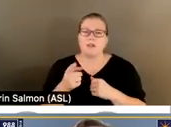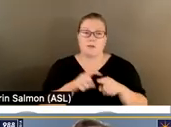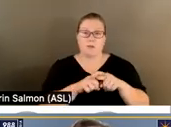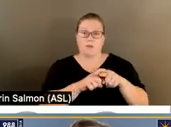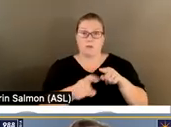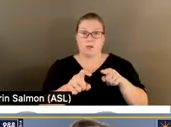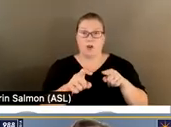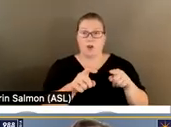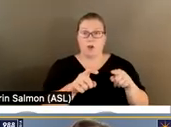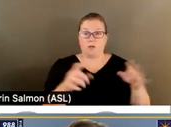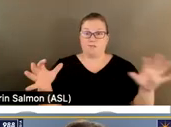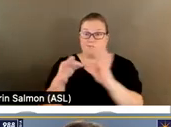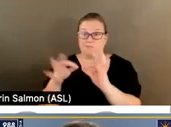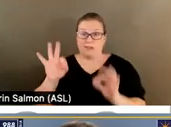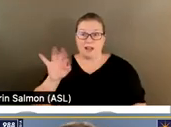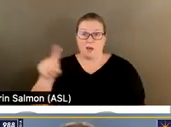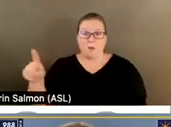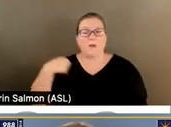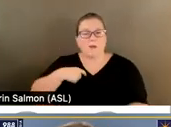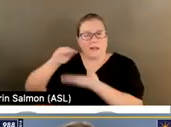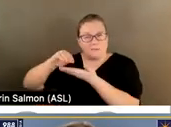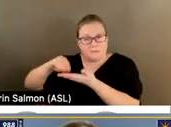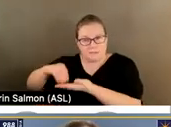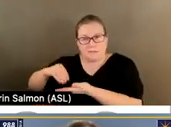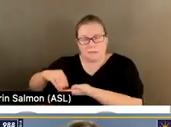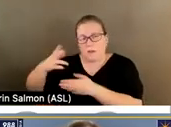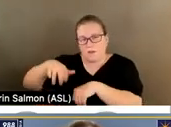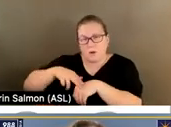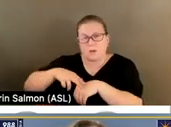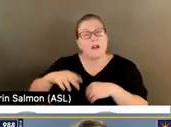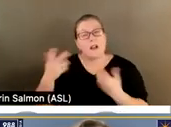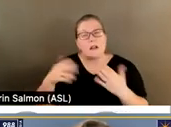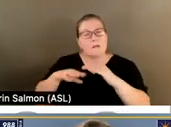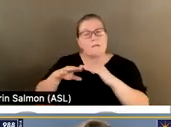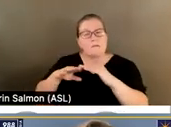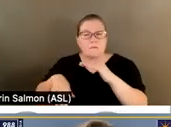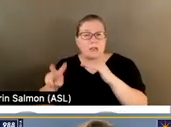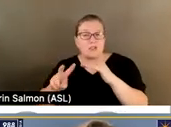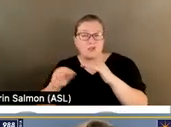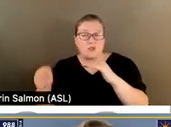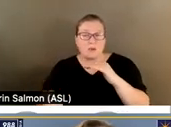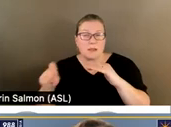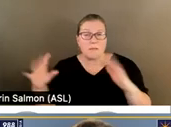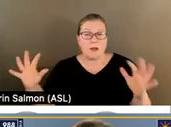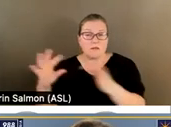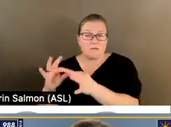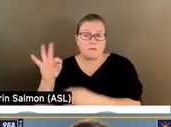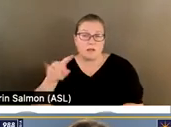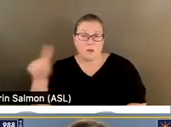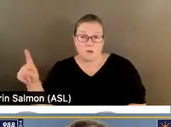that. And so we have had less than 2%, which is the national standard of the active rescue is